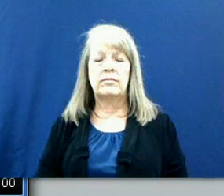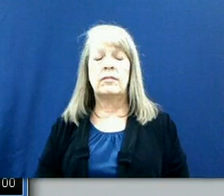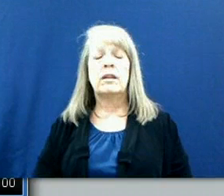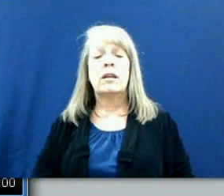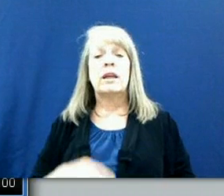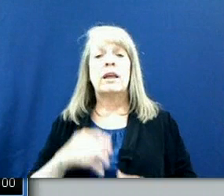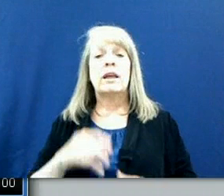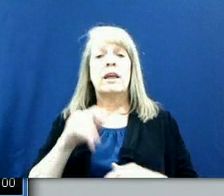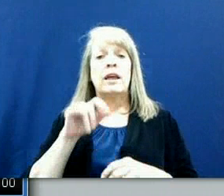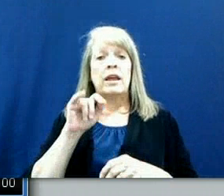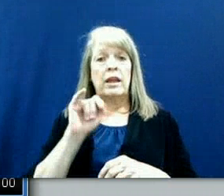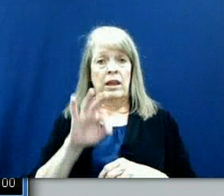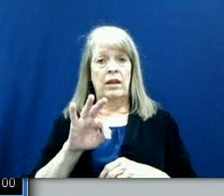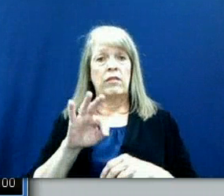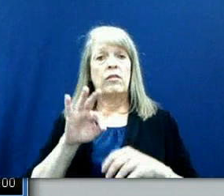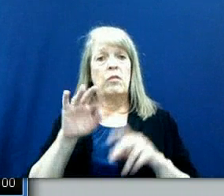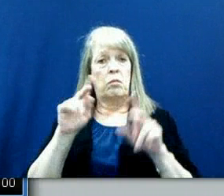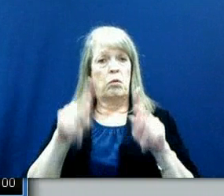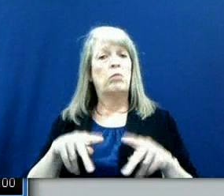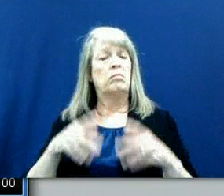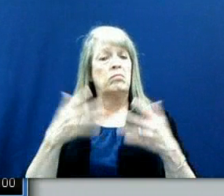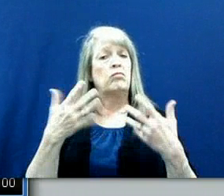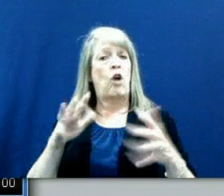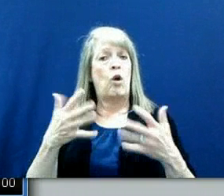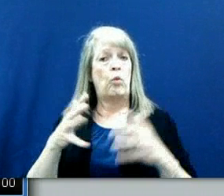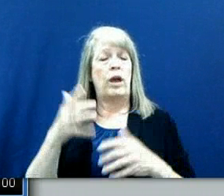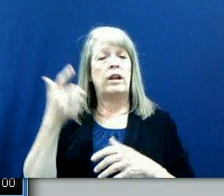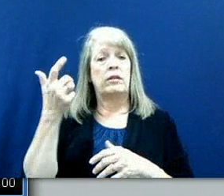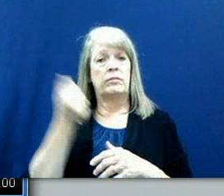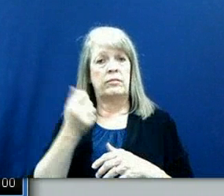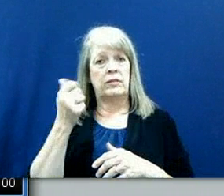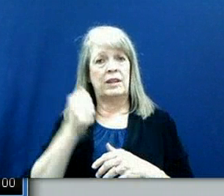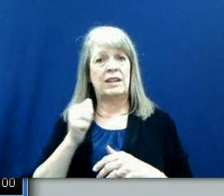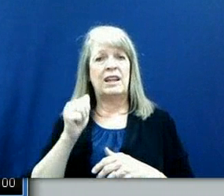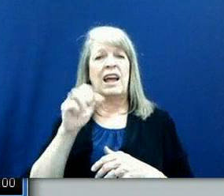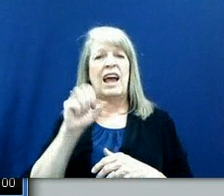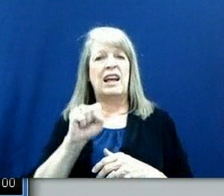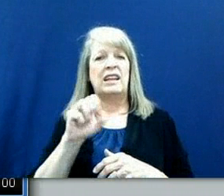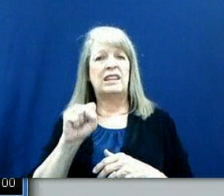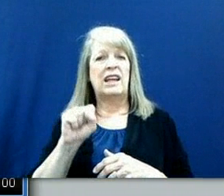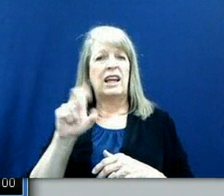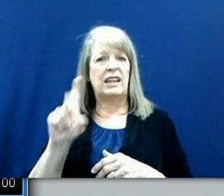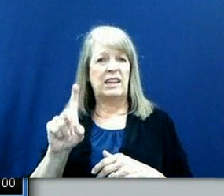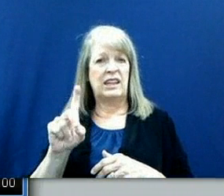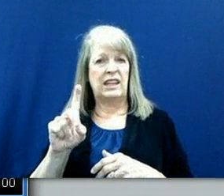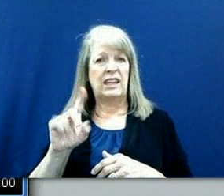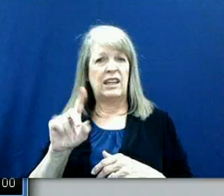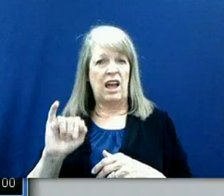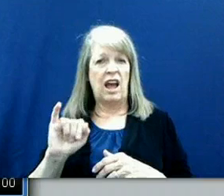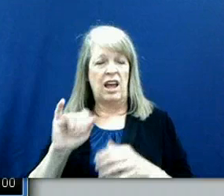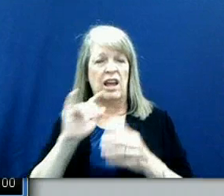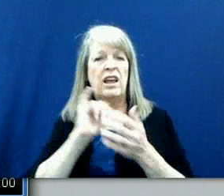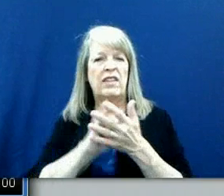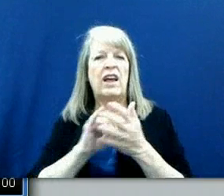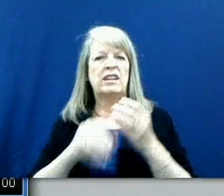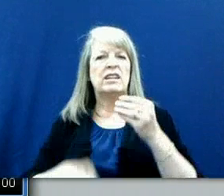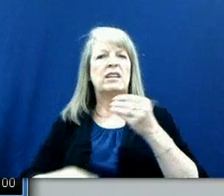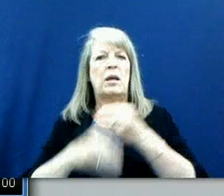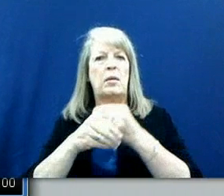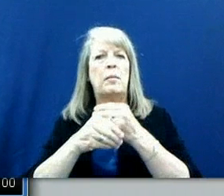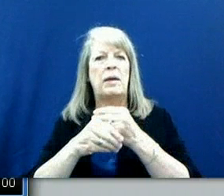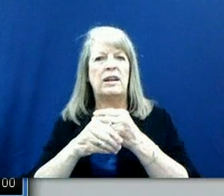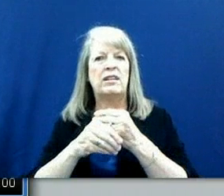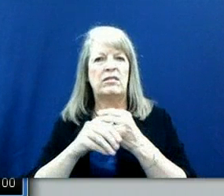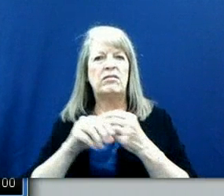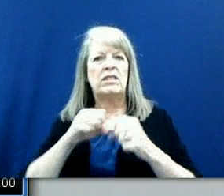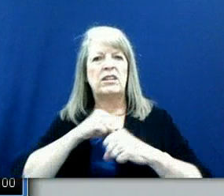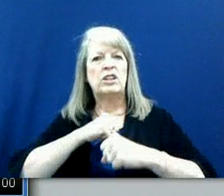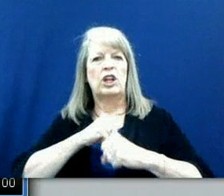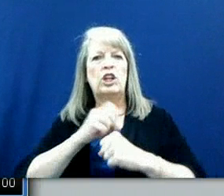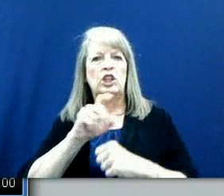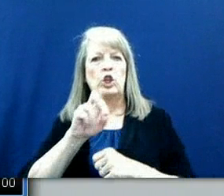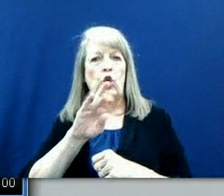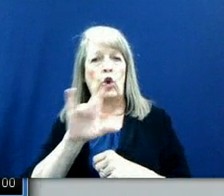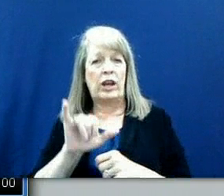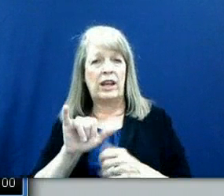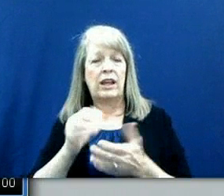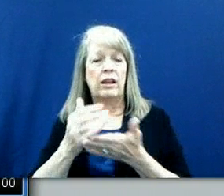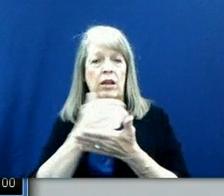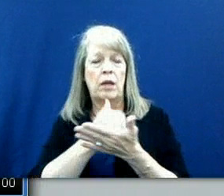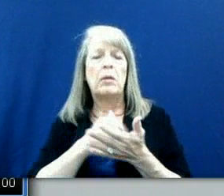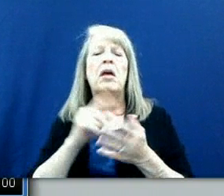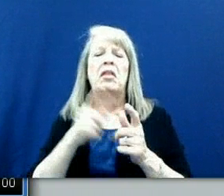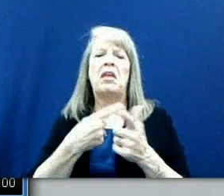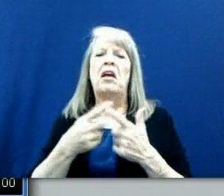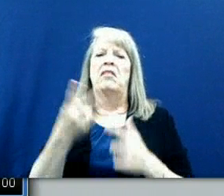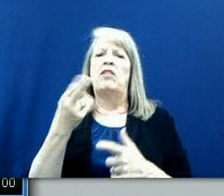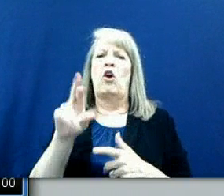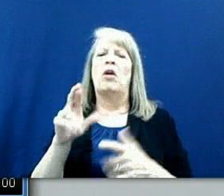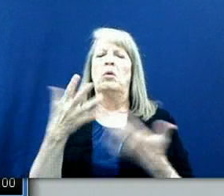If an individual is receiving Social Security disability insurance or supplemental security income, VR will presume that she or